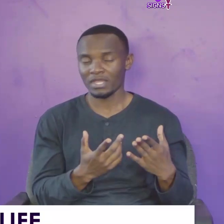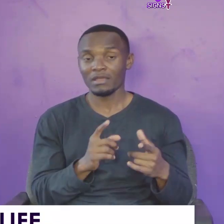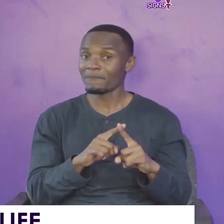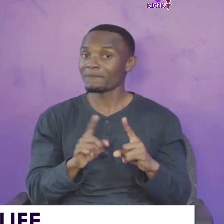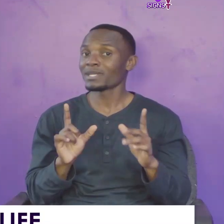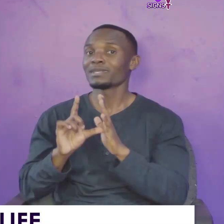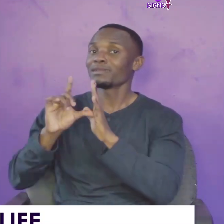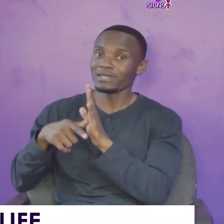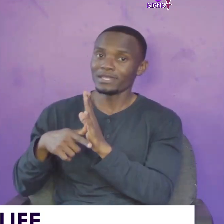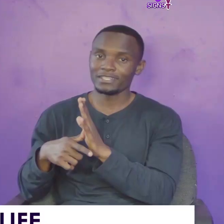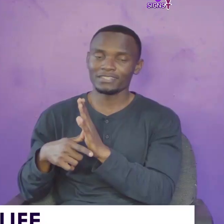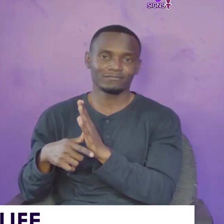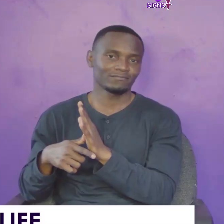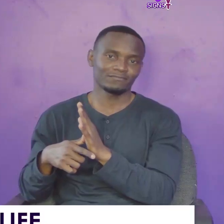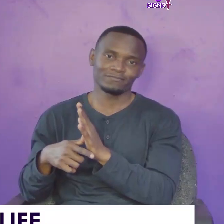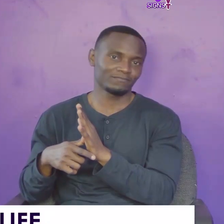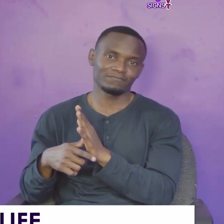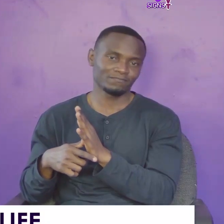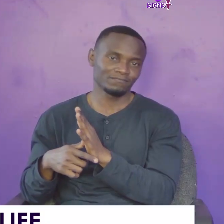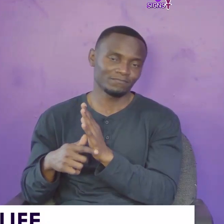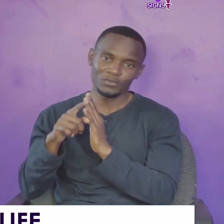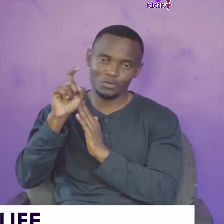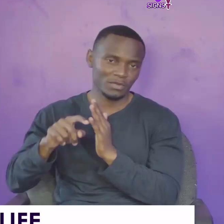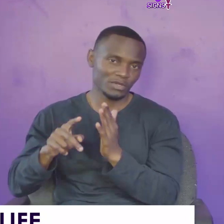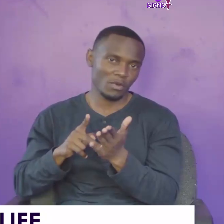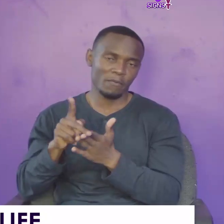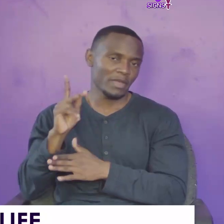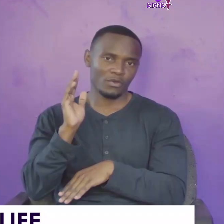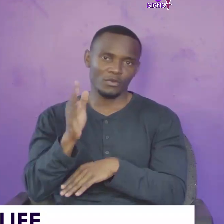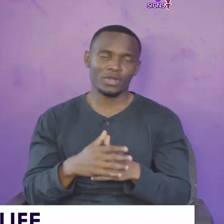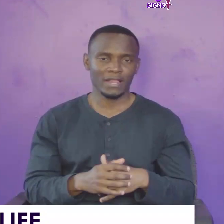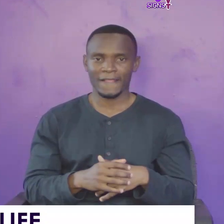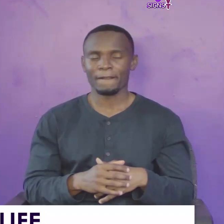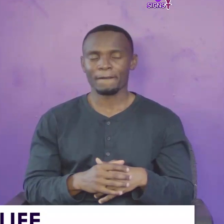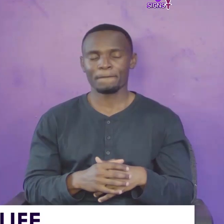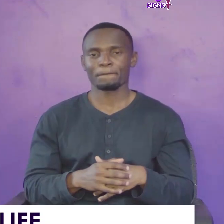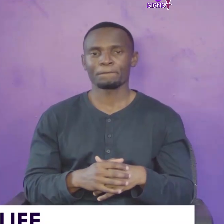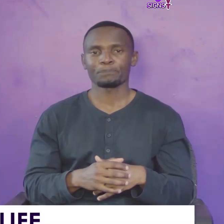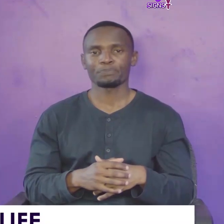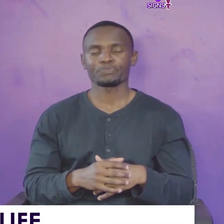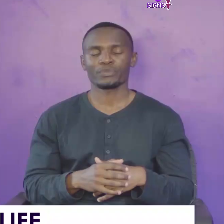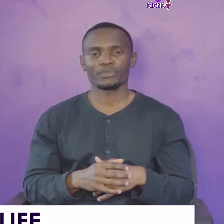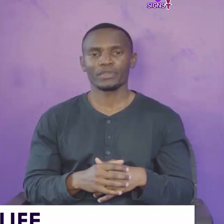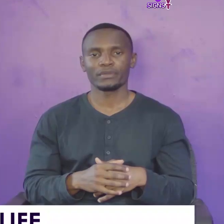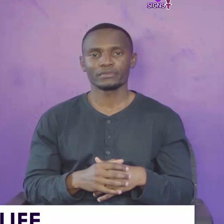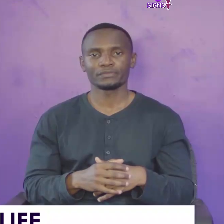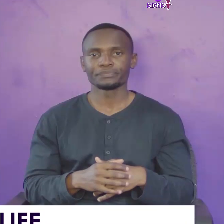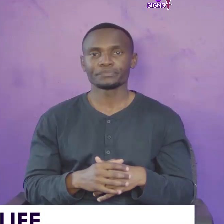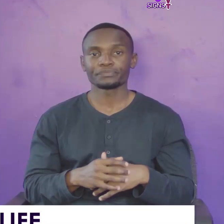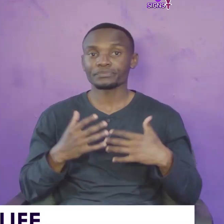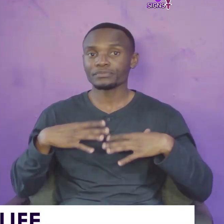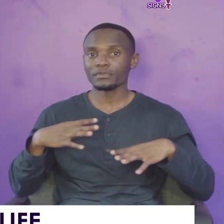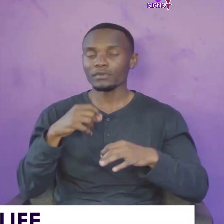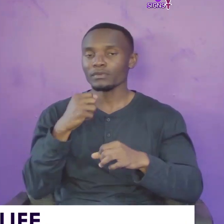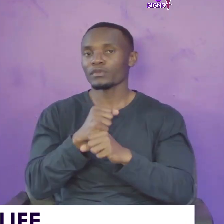has a way of catching up with you. Yeah. It has a way. So now that you talk of divine justice, People don't understand